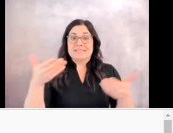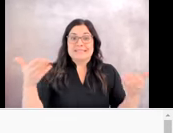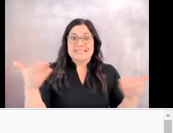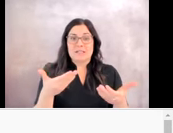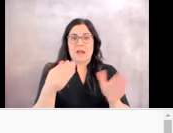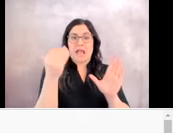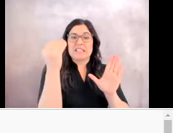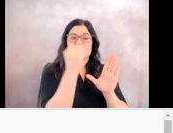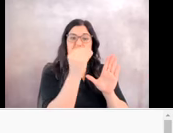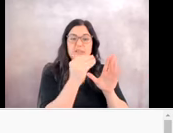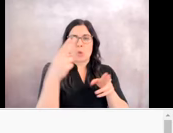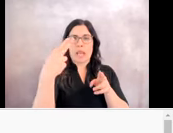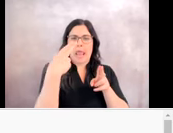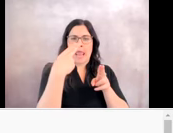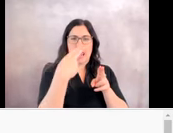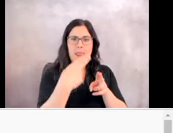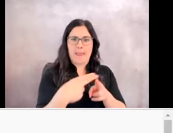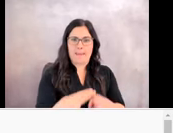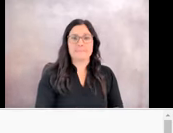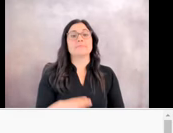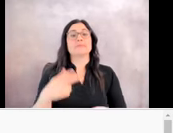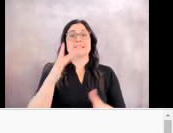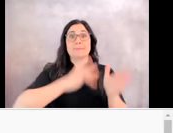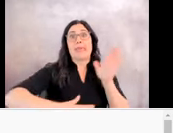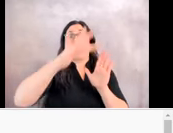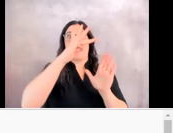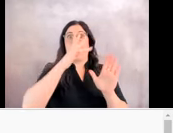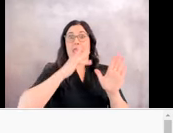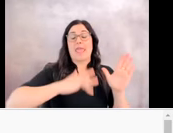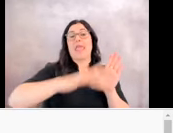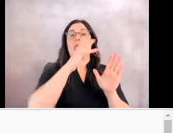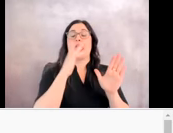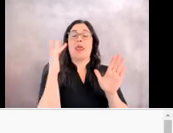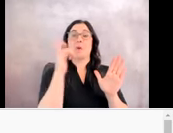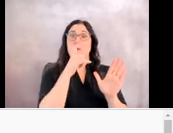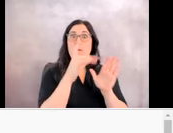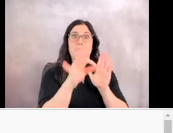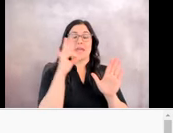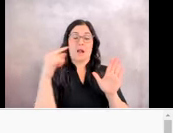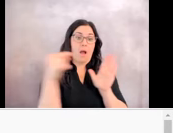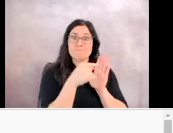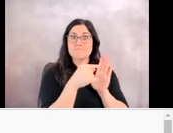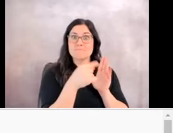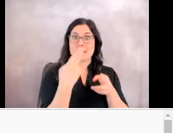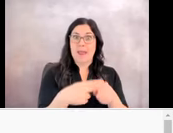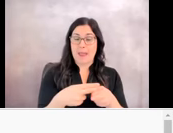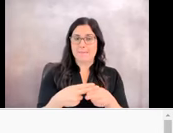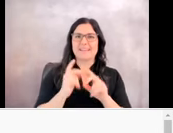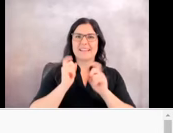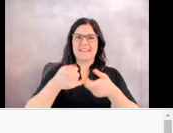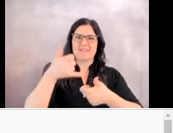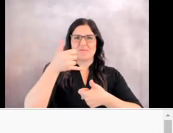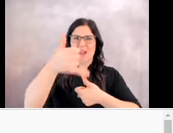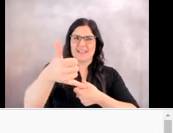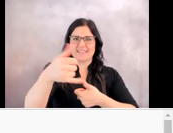wheel random and I'm going to spin it, and whoever, the three people it lands on will get one of Lydia's